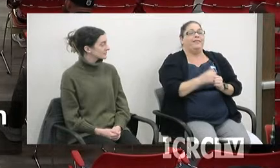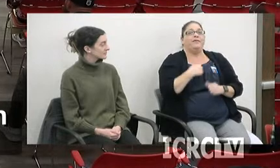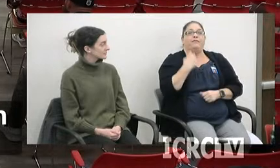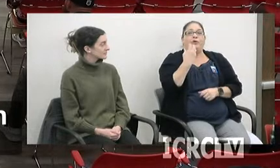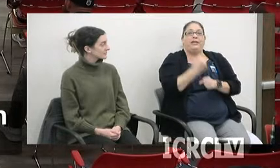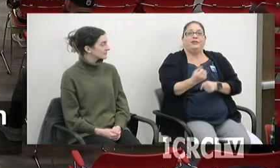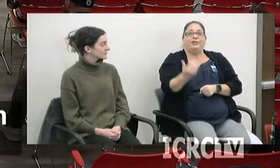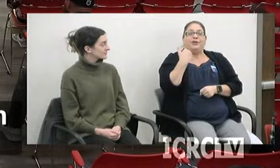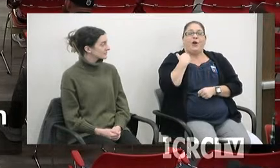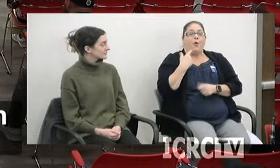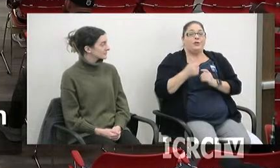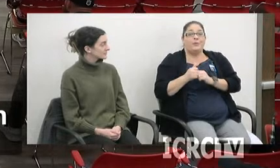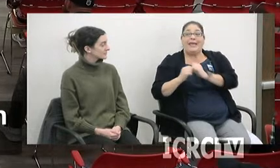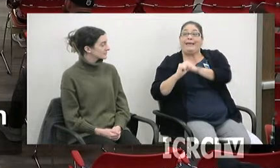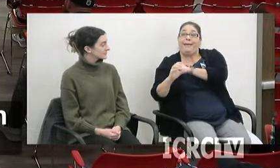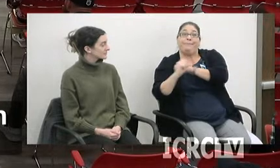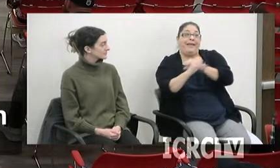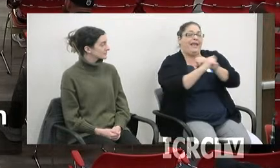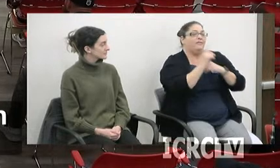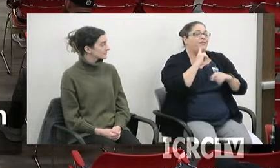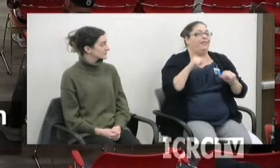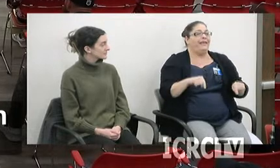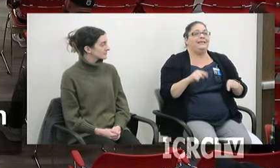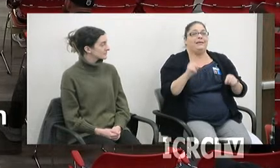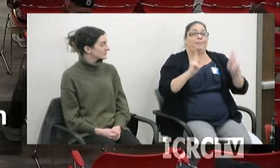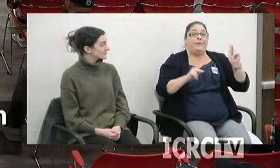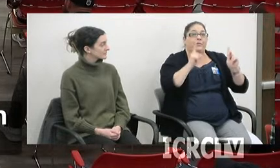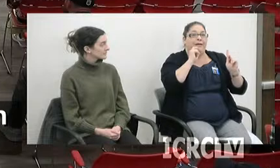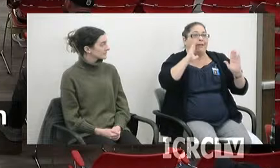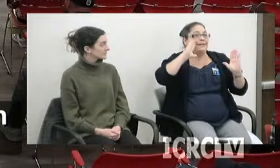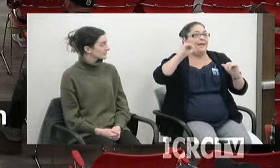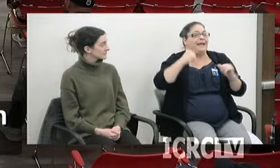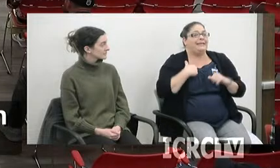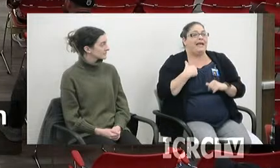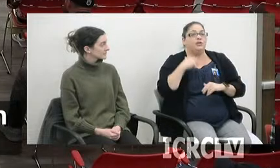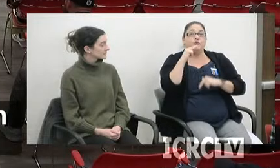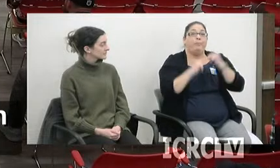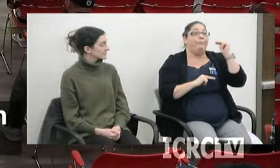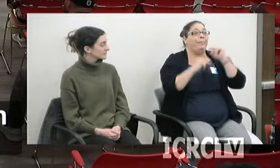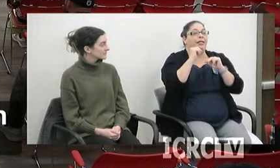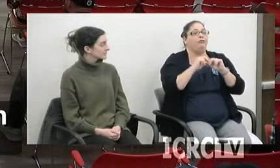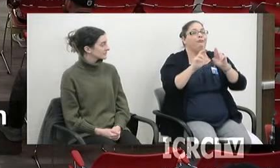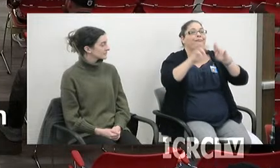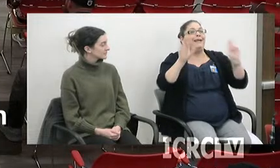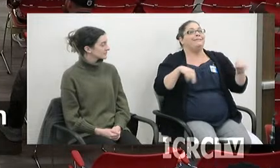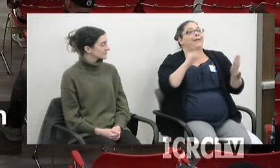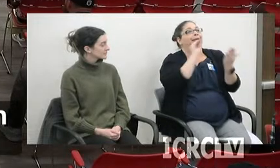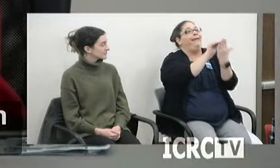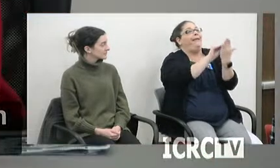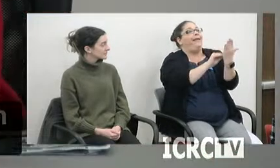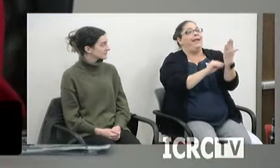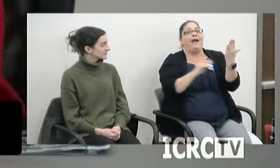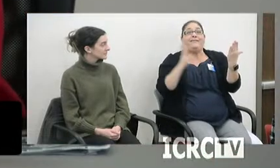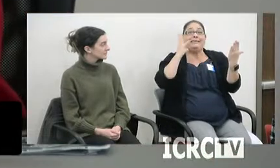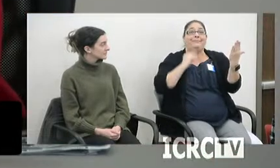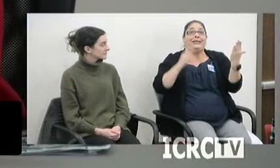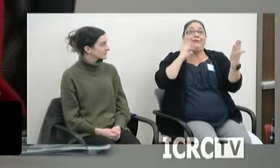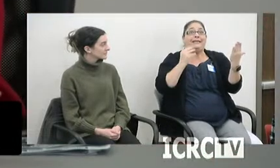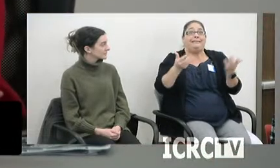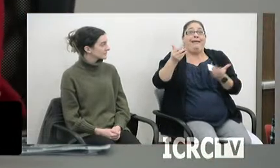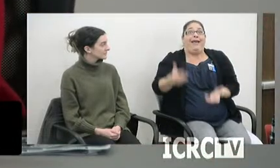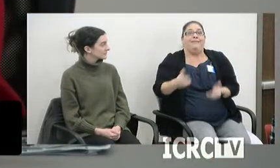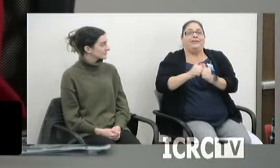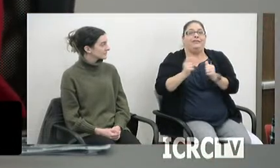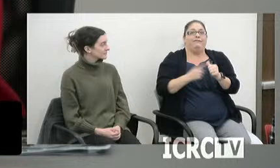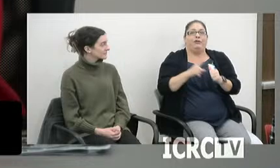I don't think anybody expected us to build our resume of experience on our first term so quickly